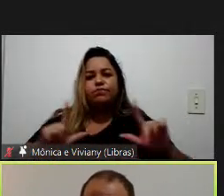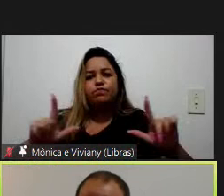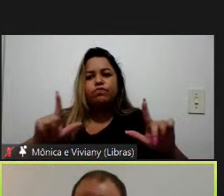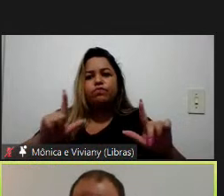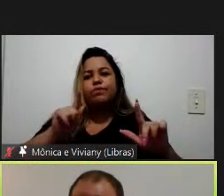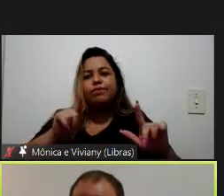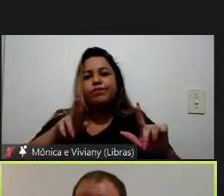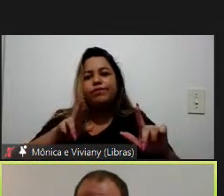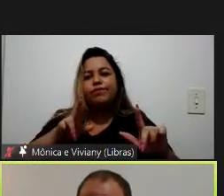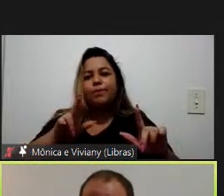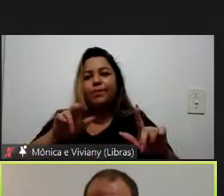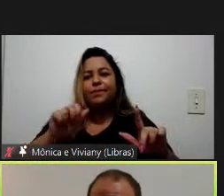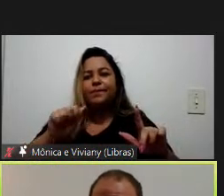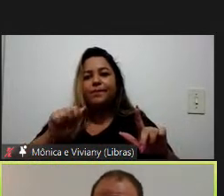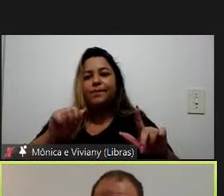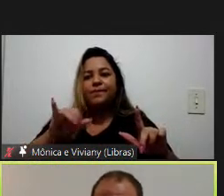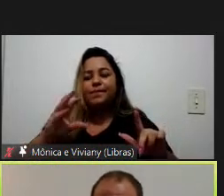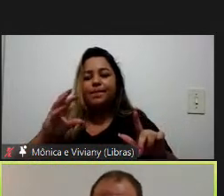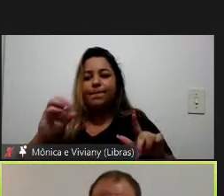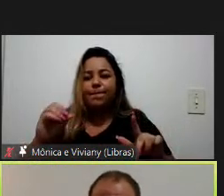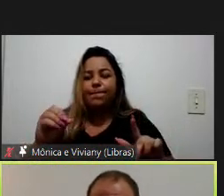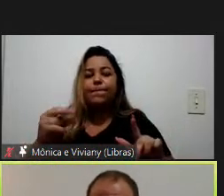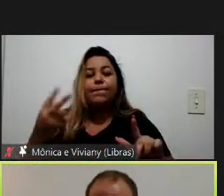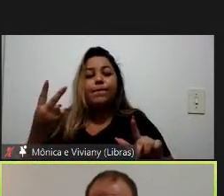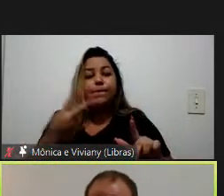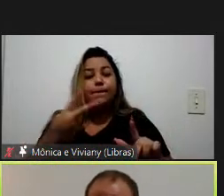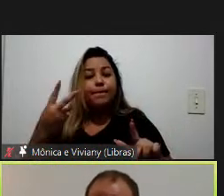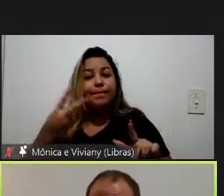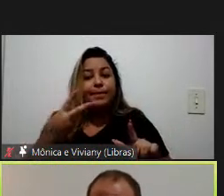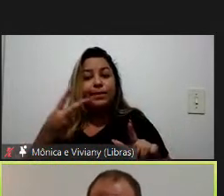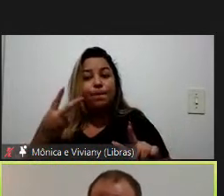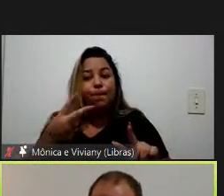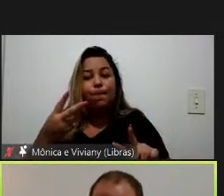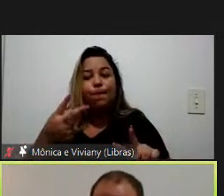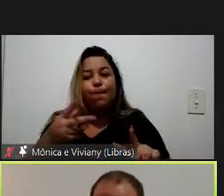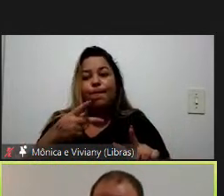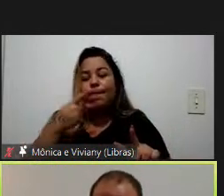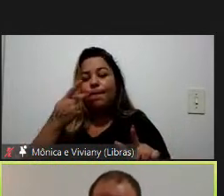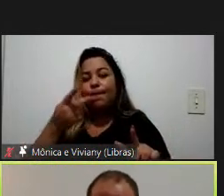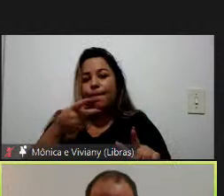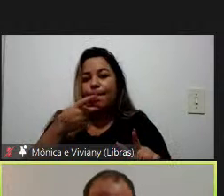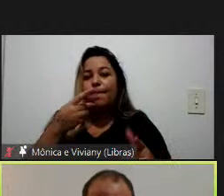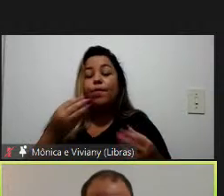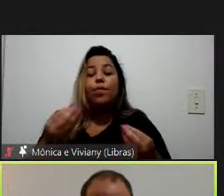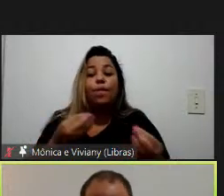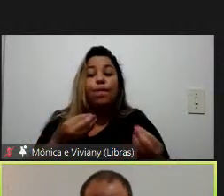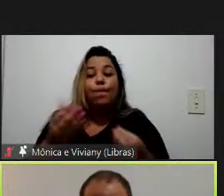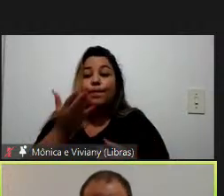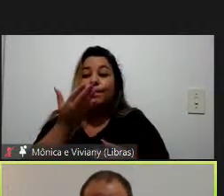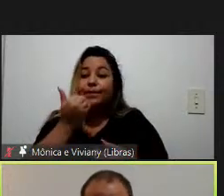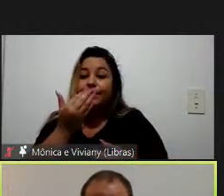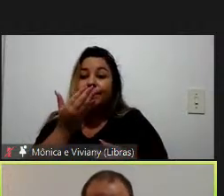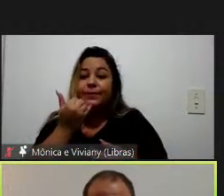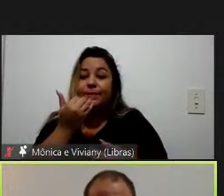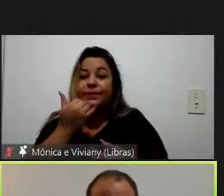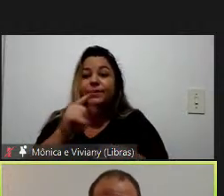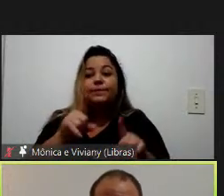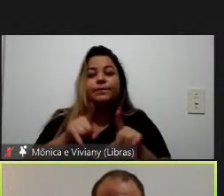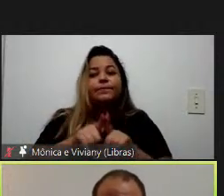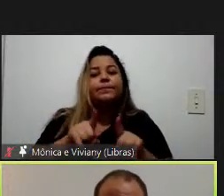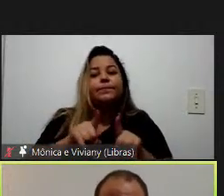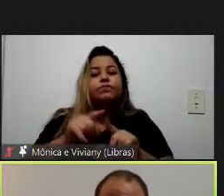The way we feed ourselves has been transformed radically during the past 60